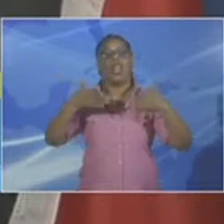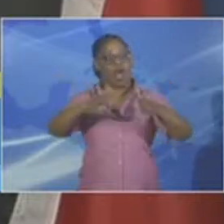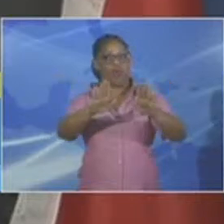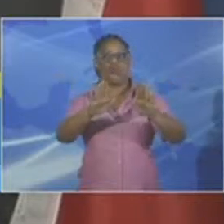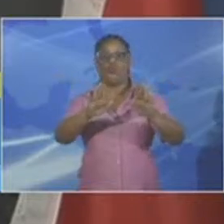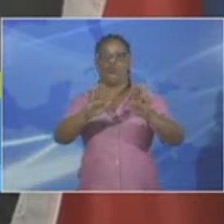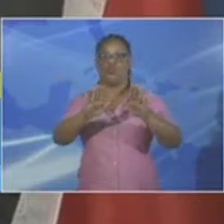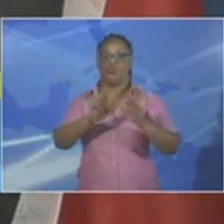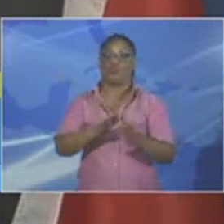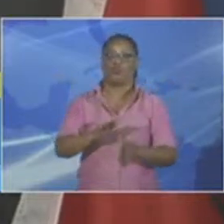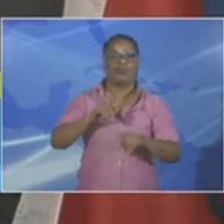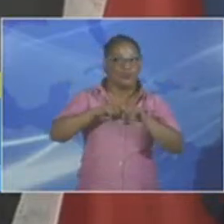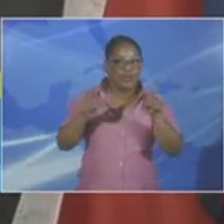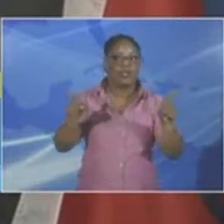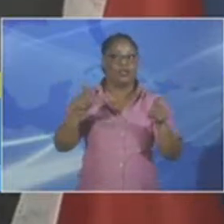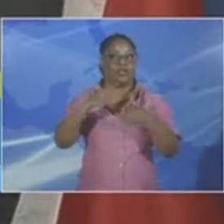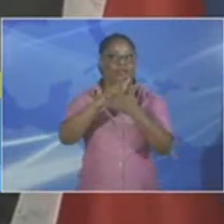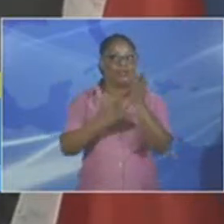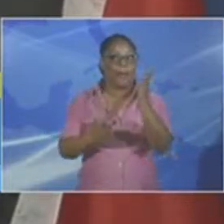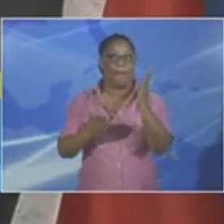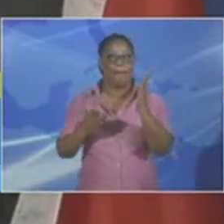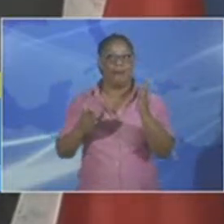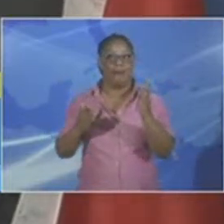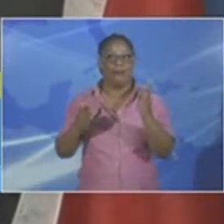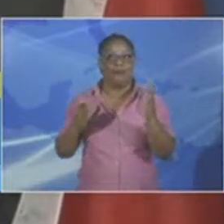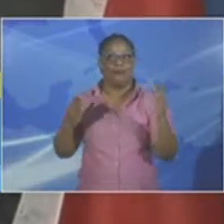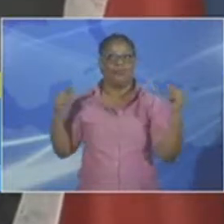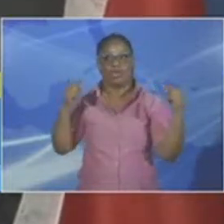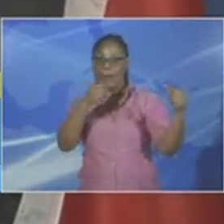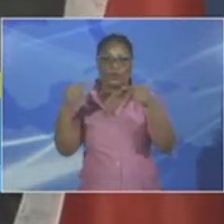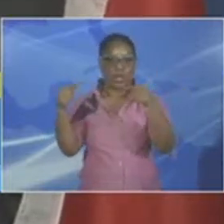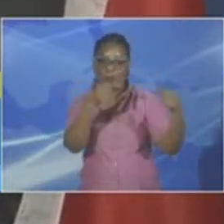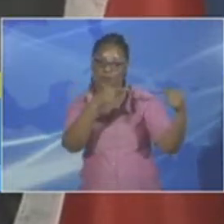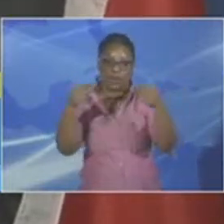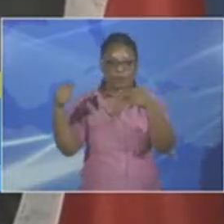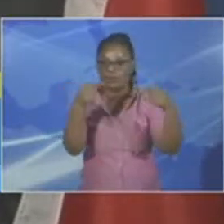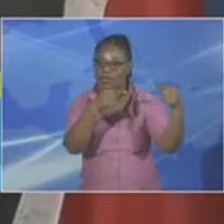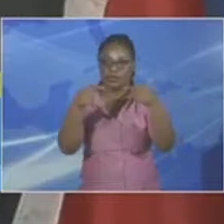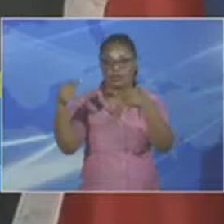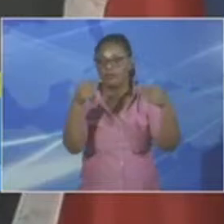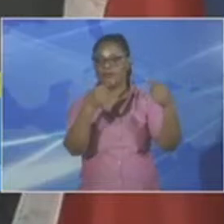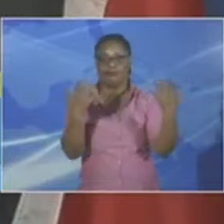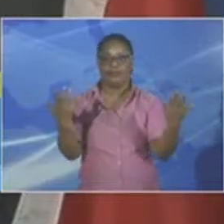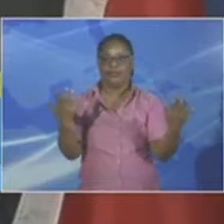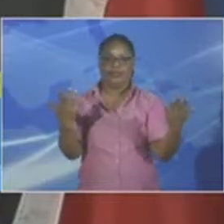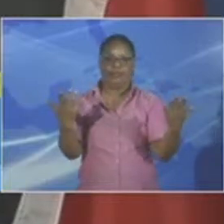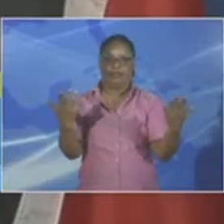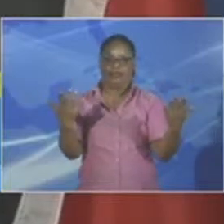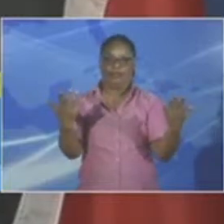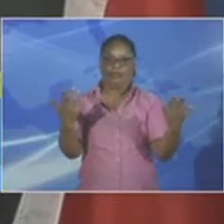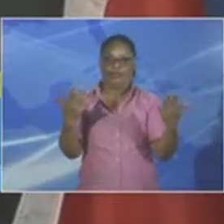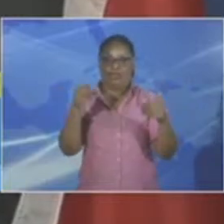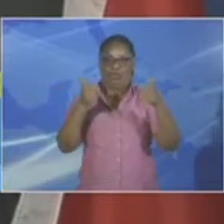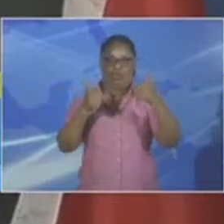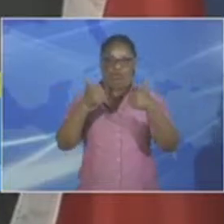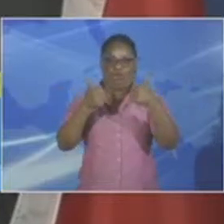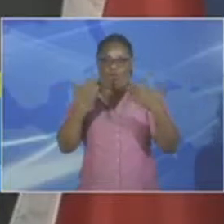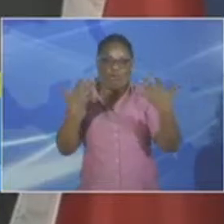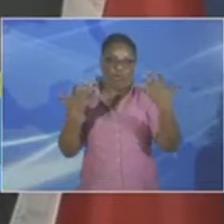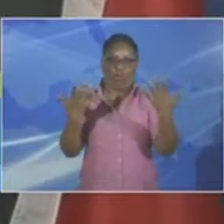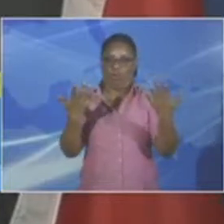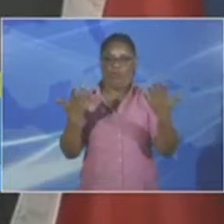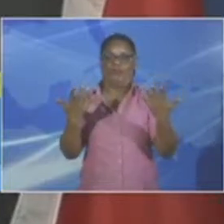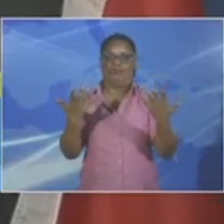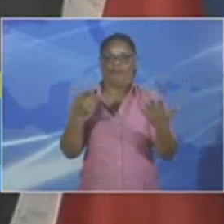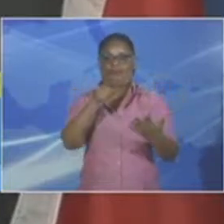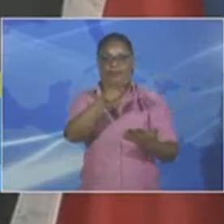certain kinds of international competition, the requirement is still there. That's a requirement that we can't change. So that's where we're at.